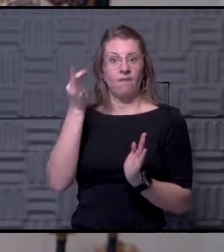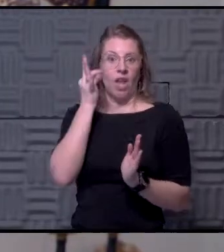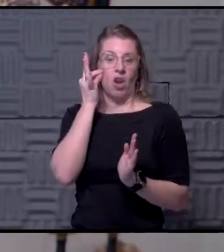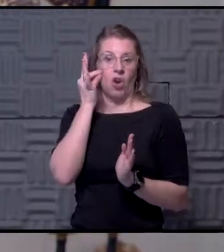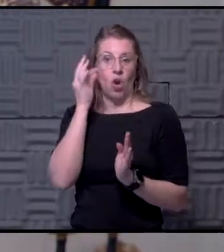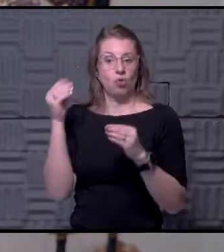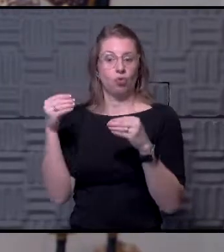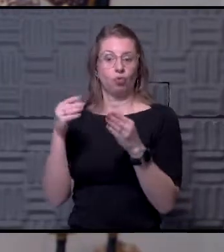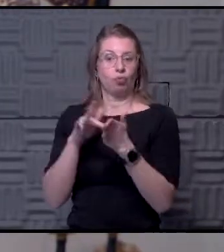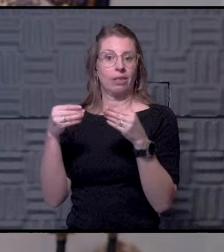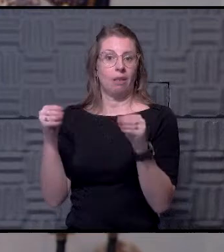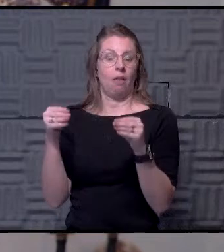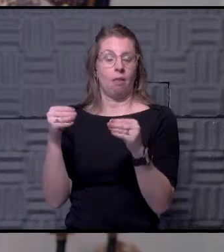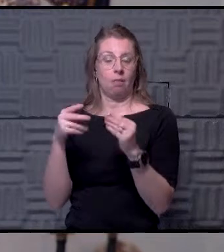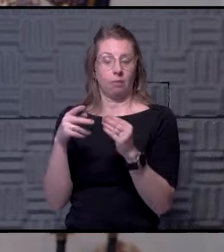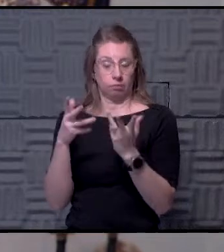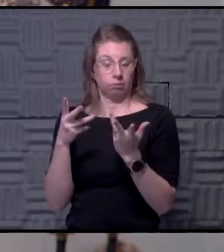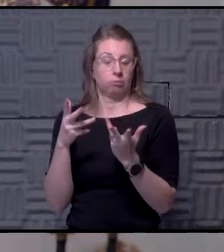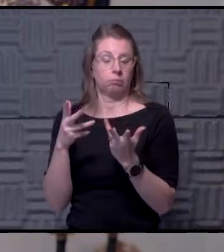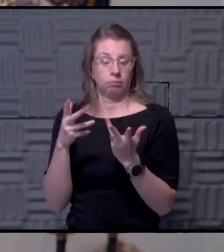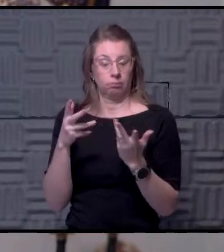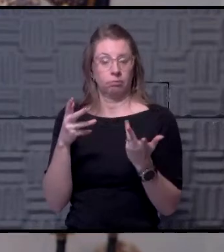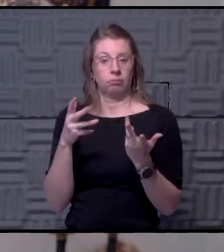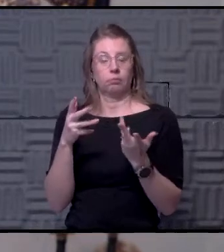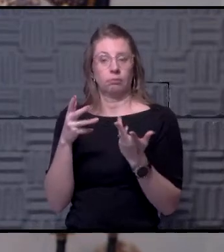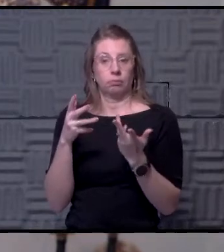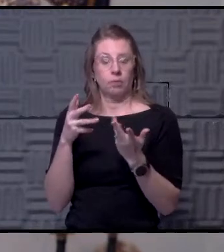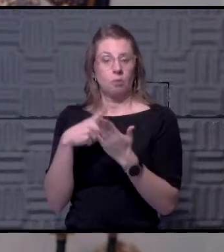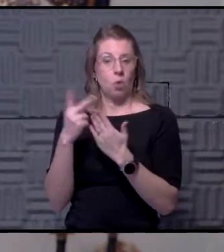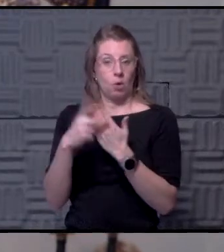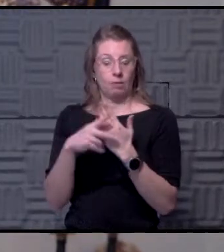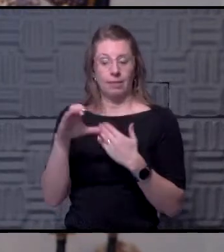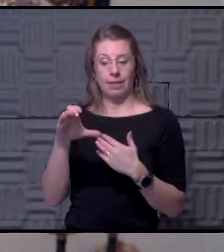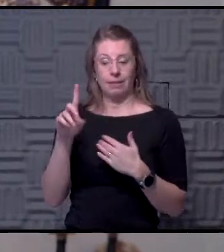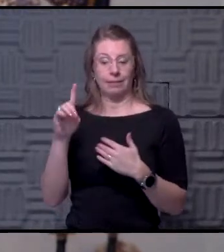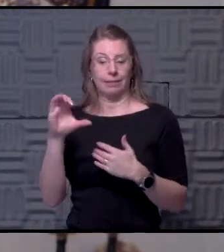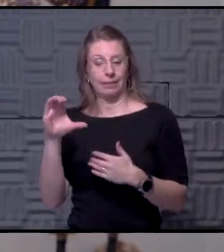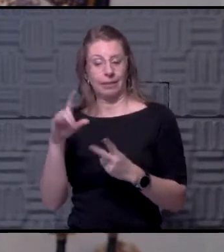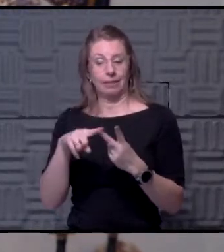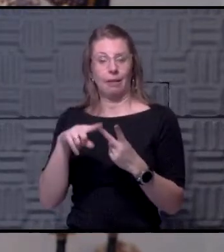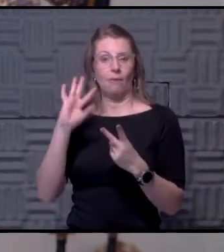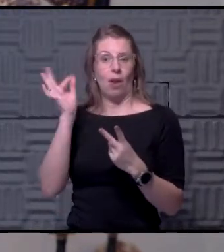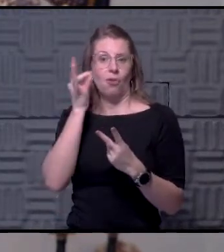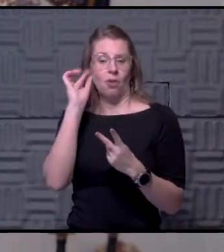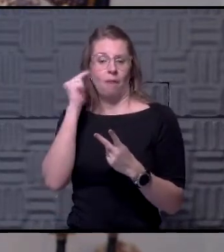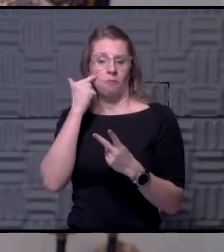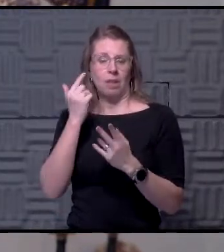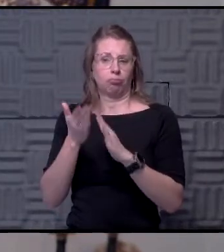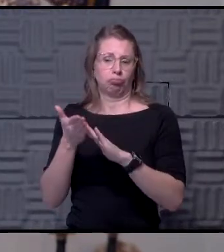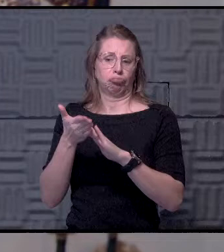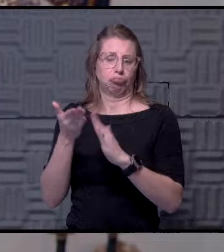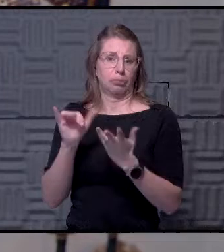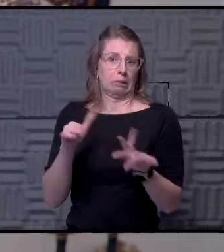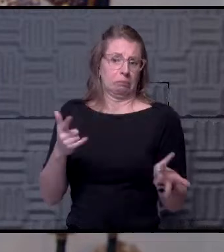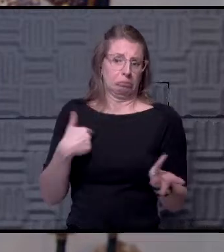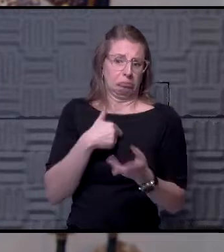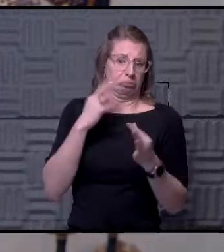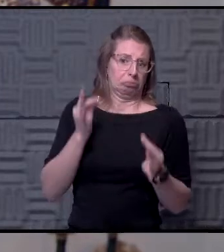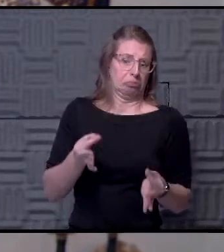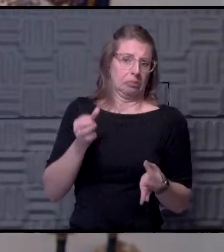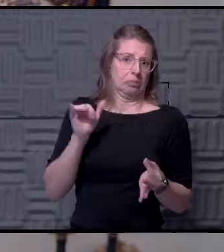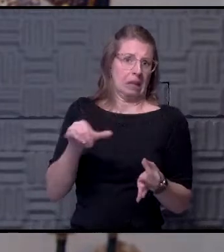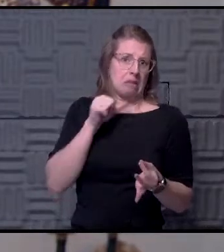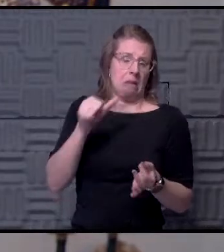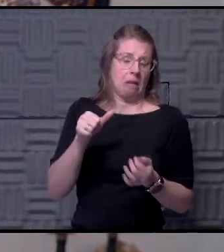retail pharmacy program that is determined by CDC and the feds. And we don't even determine those. And those can go to